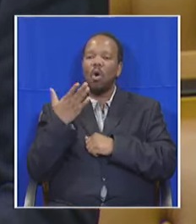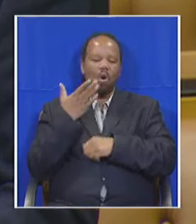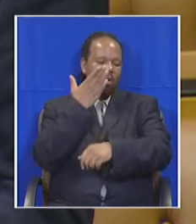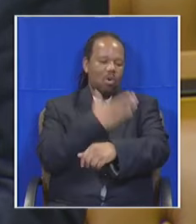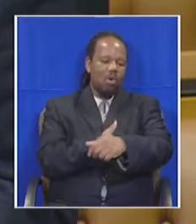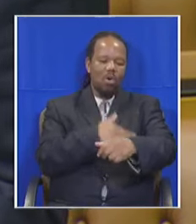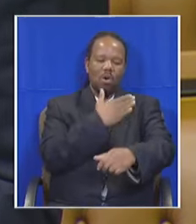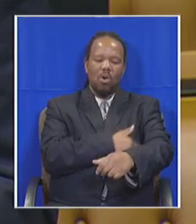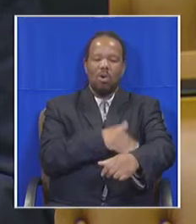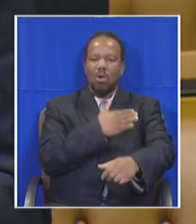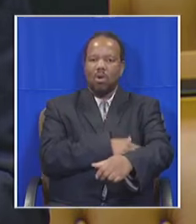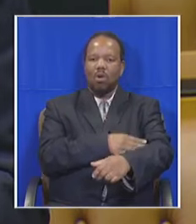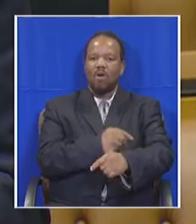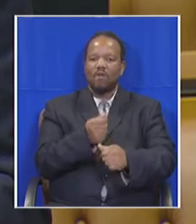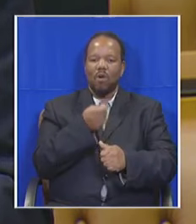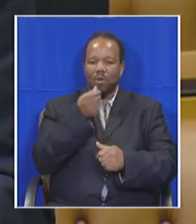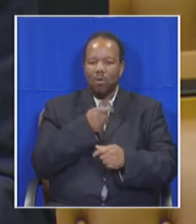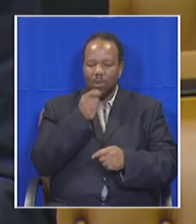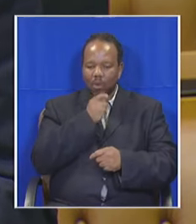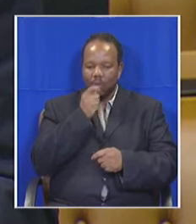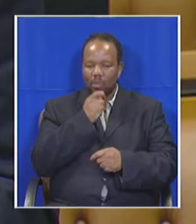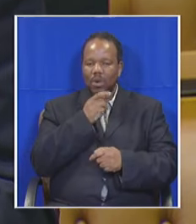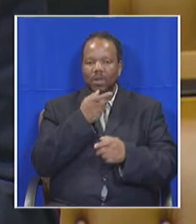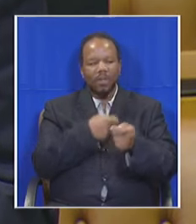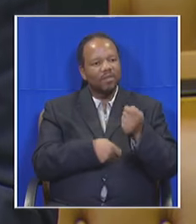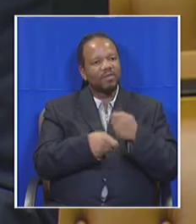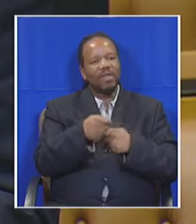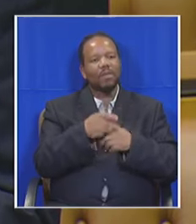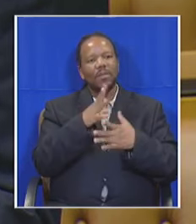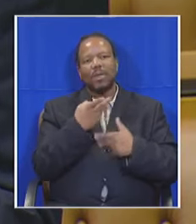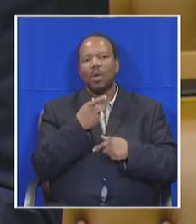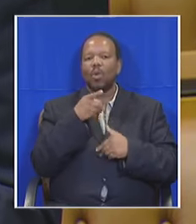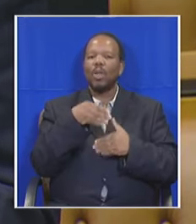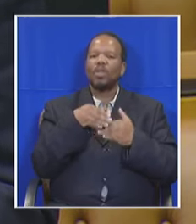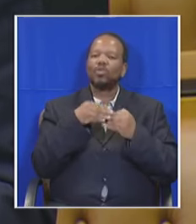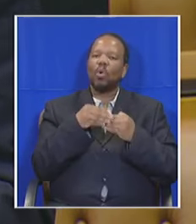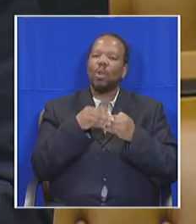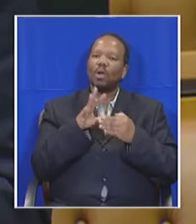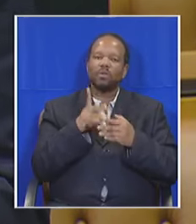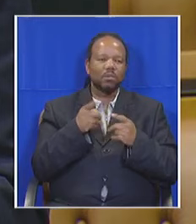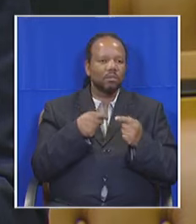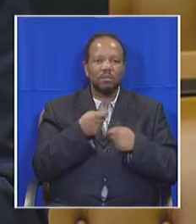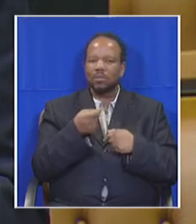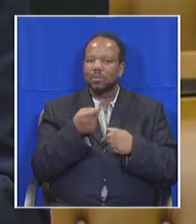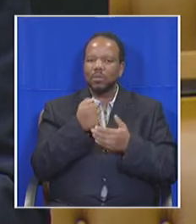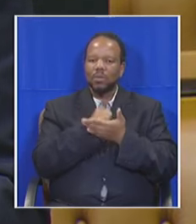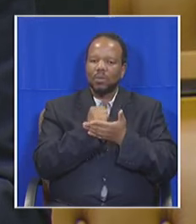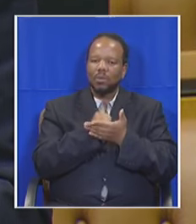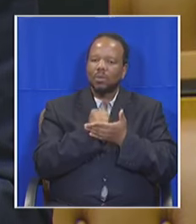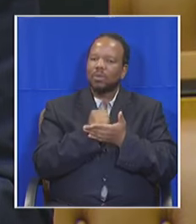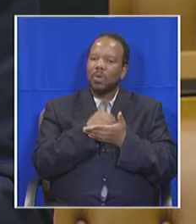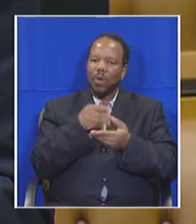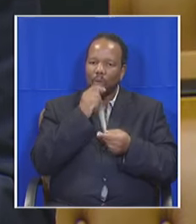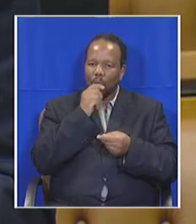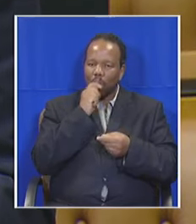purposes, with parts of their bodies sold for thousands of dollars by criminal witch doctors. And finally, calls